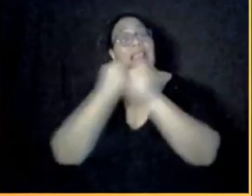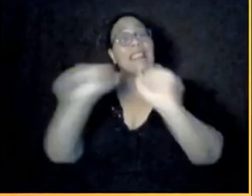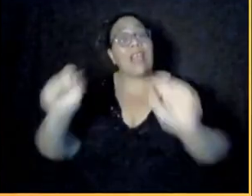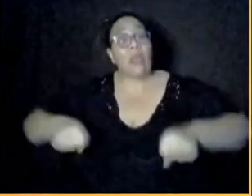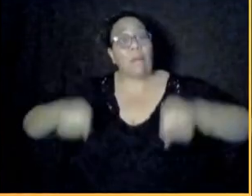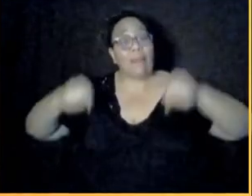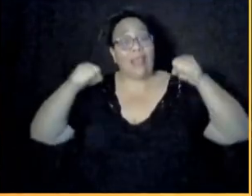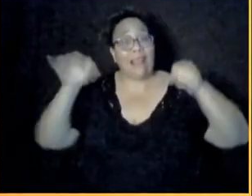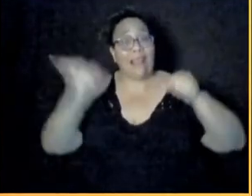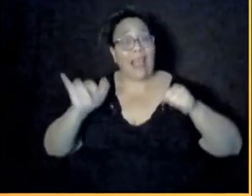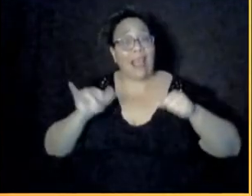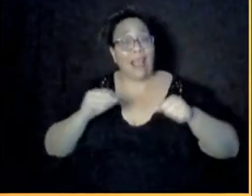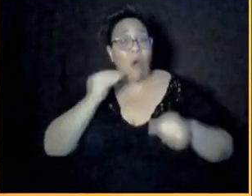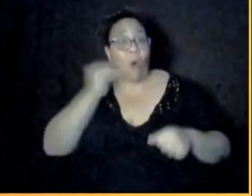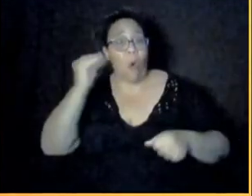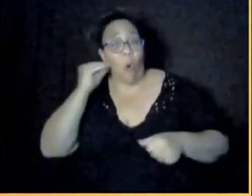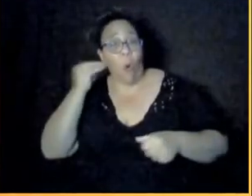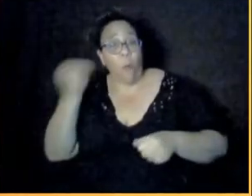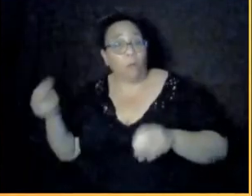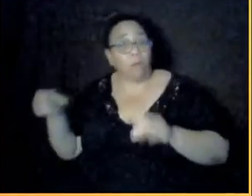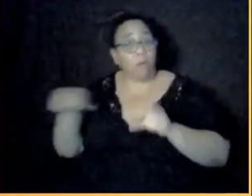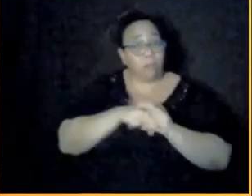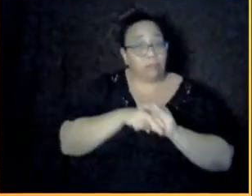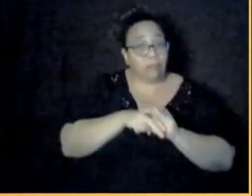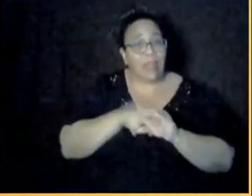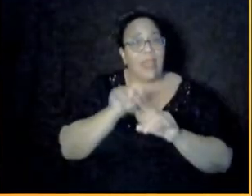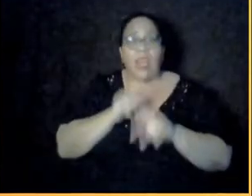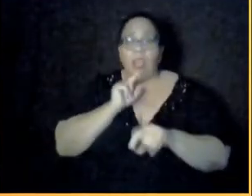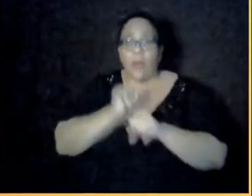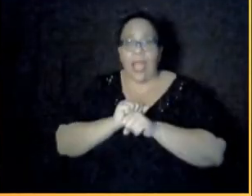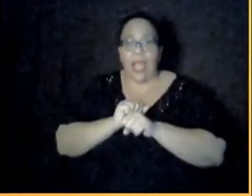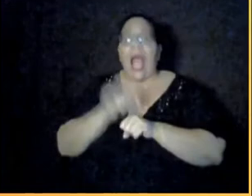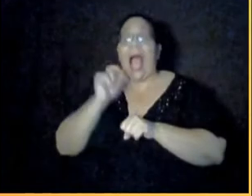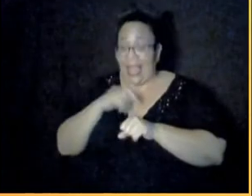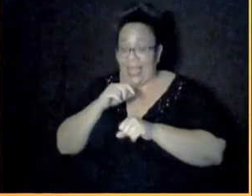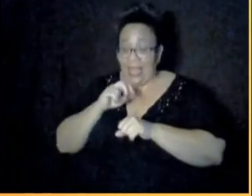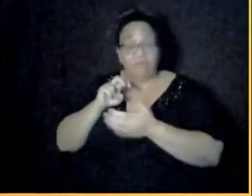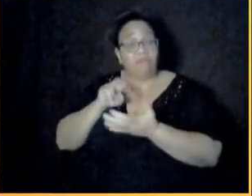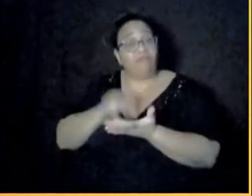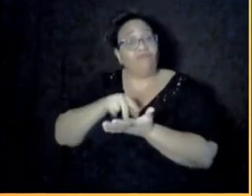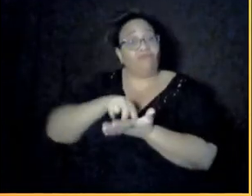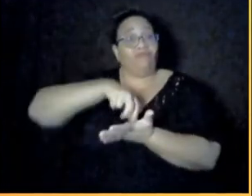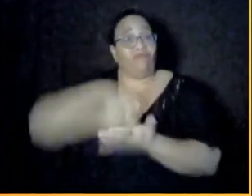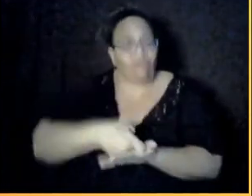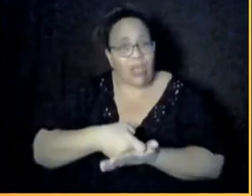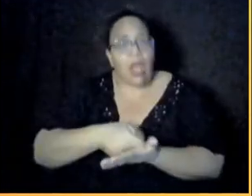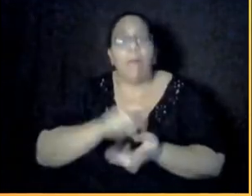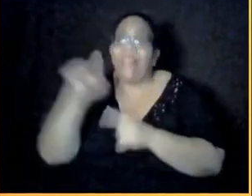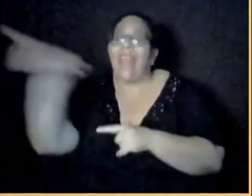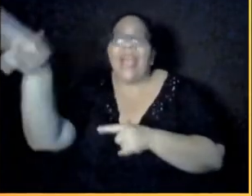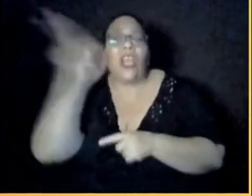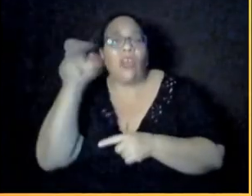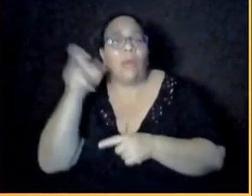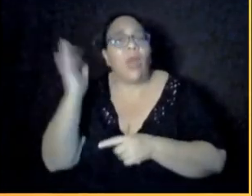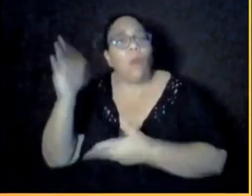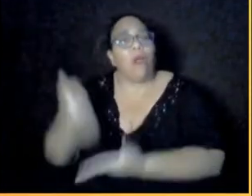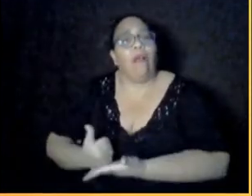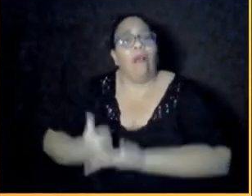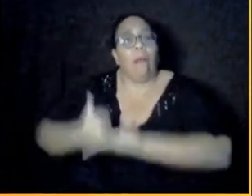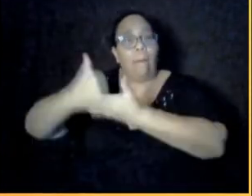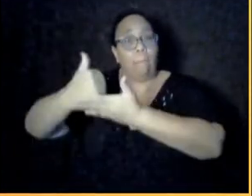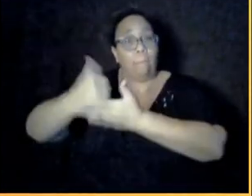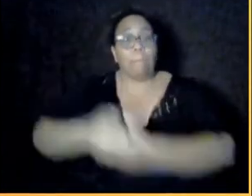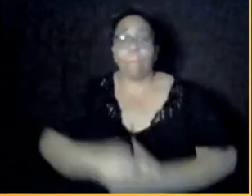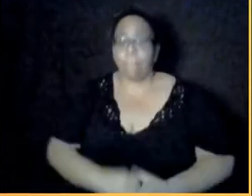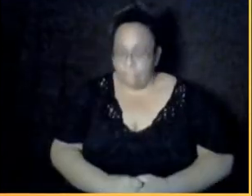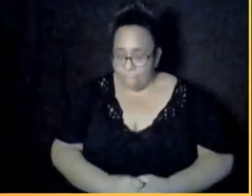Like I'm home. Like they got me. Like I could fall here and I'm okay. Like they're hearing me. Like, you know, it's